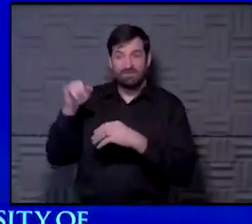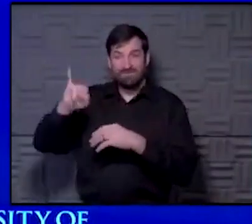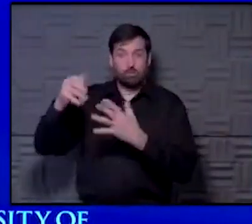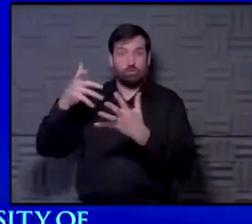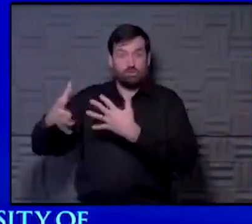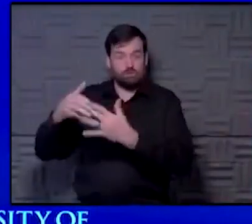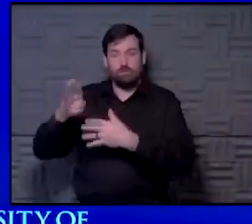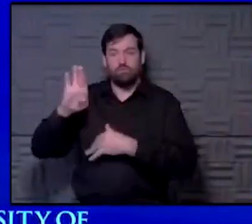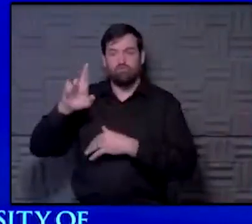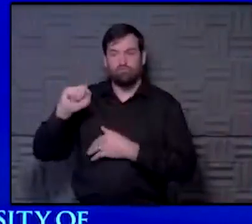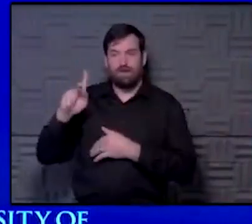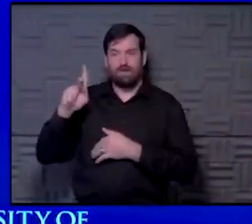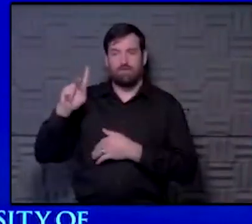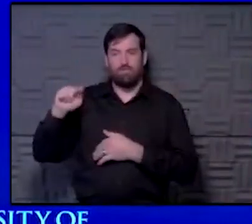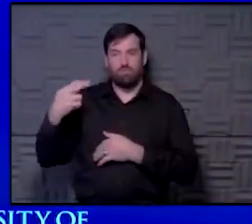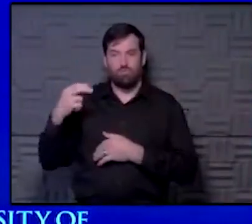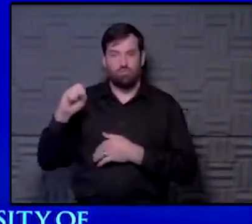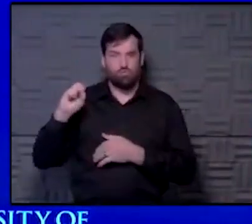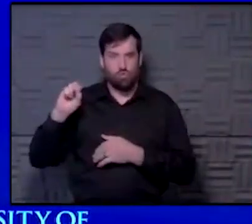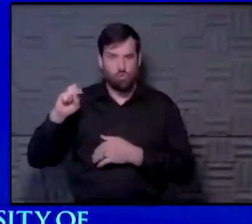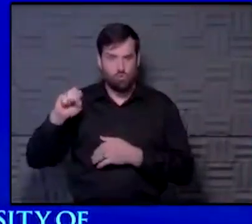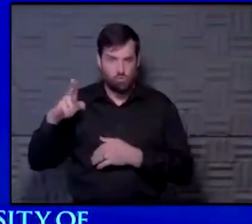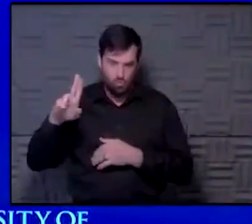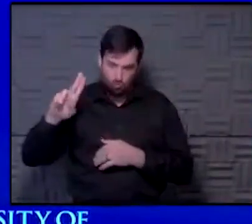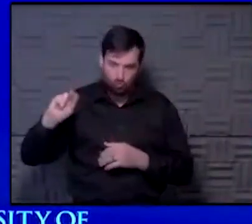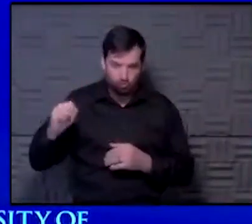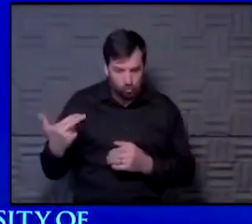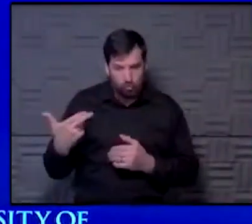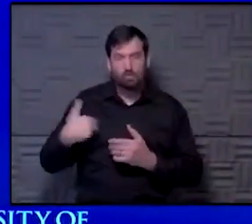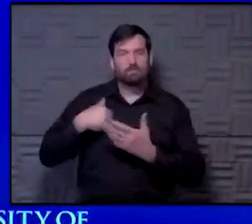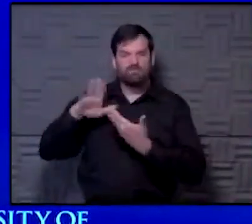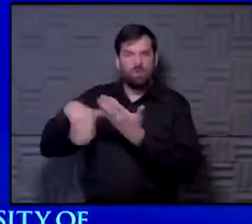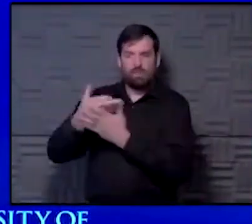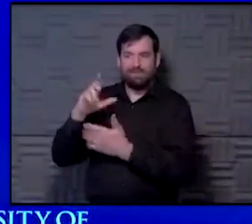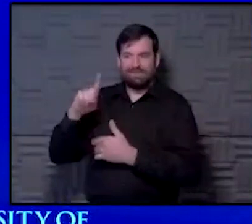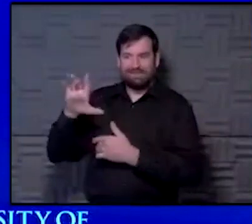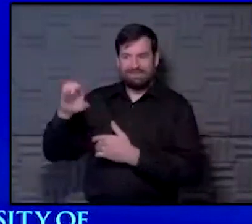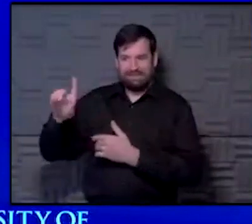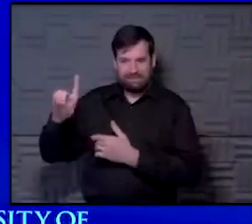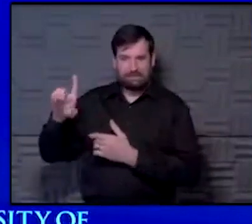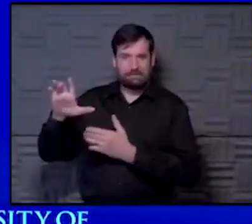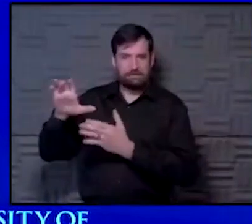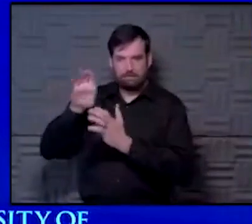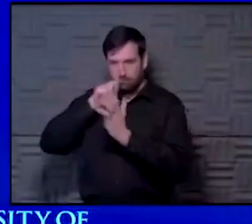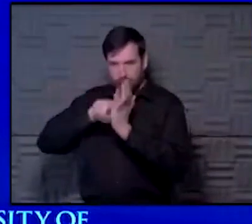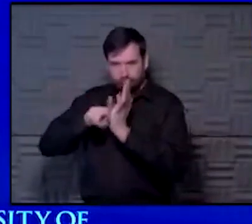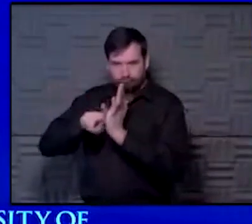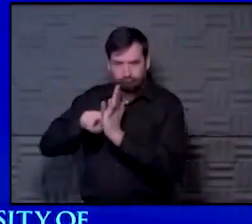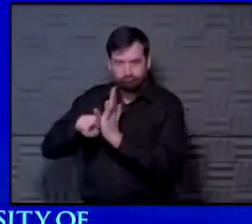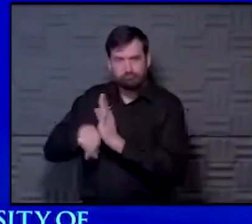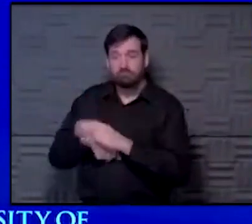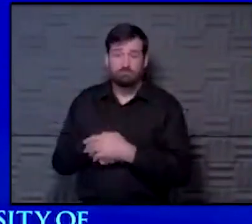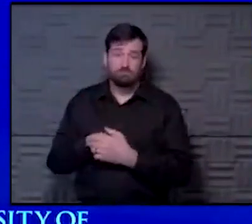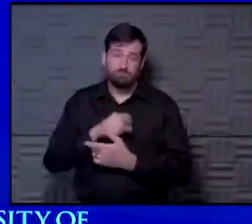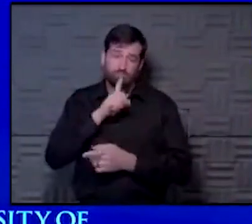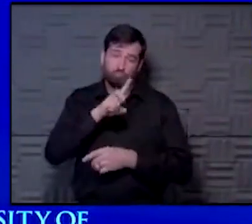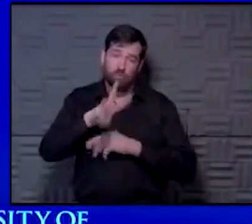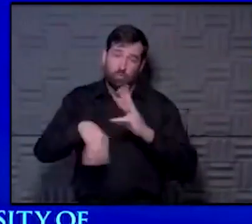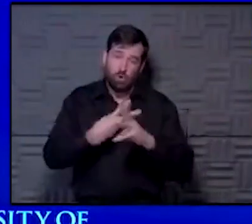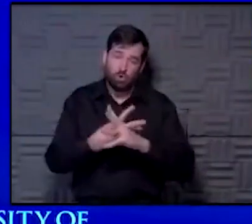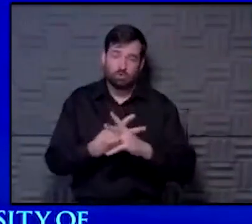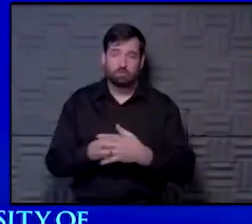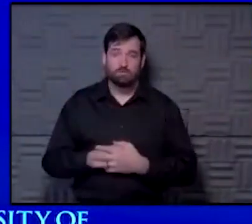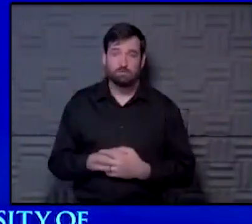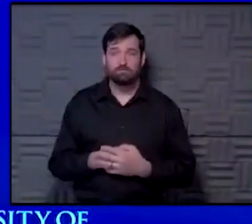have, what the CDC shared from all of their hard work of diving into this, does say that in the real world circumstances, this